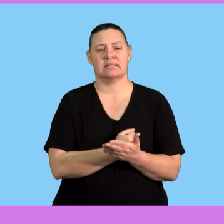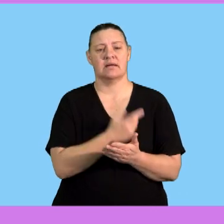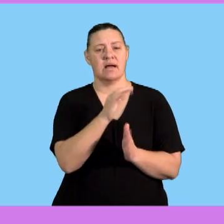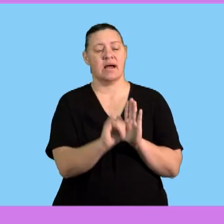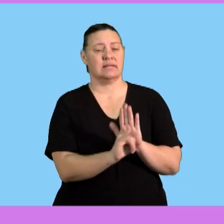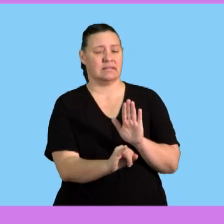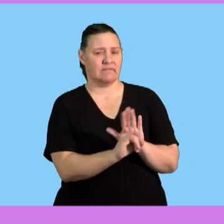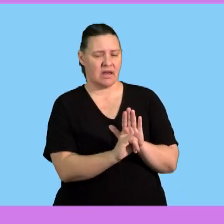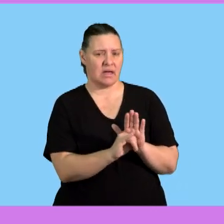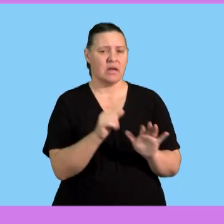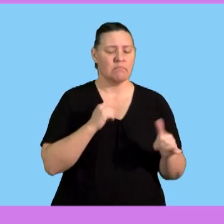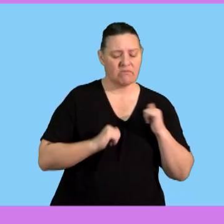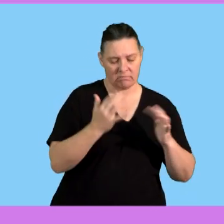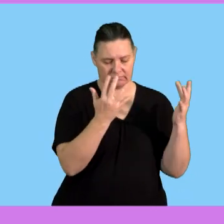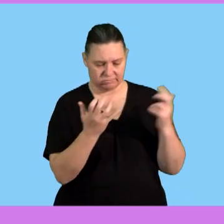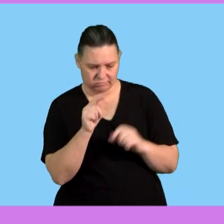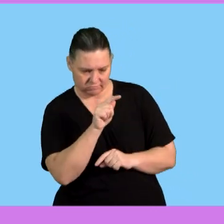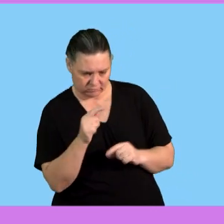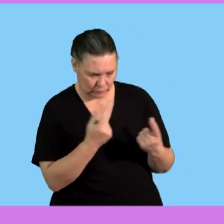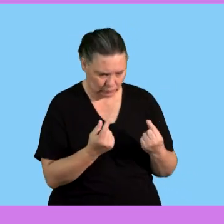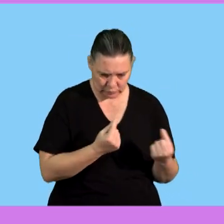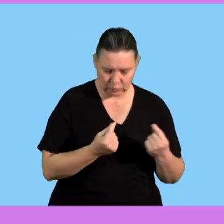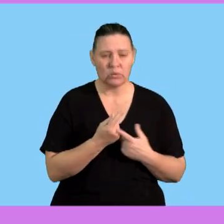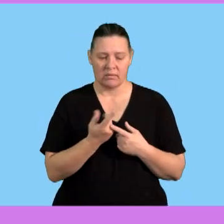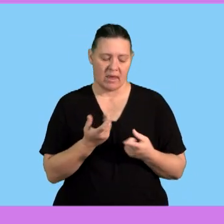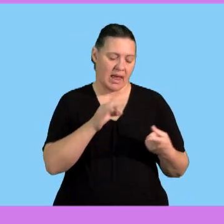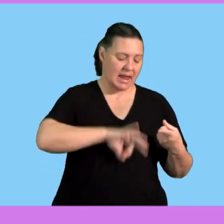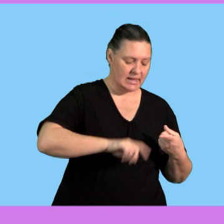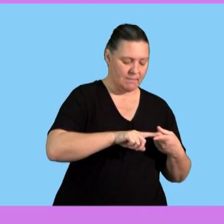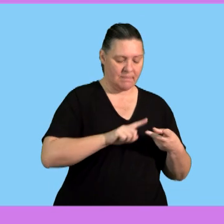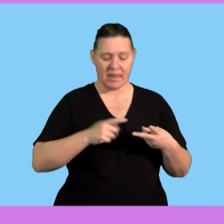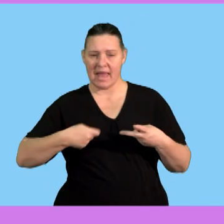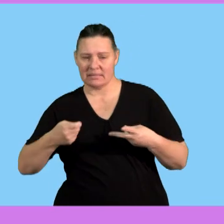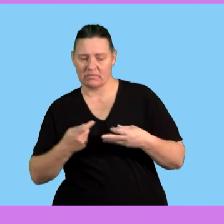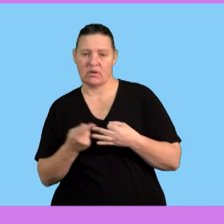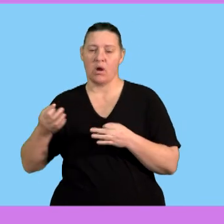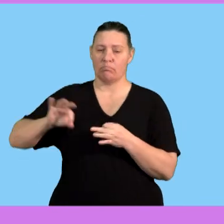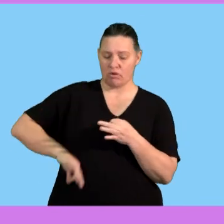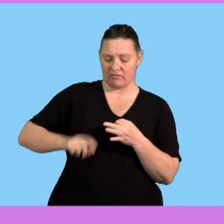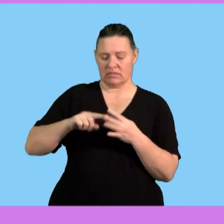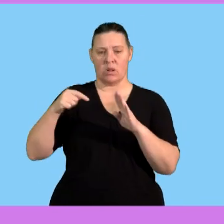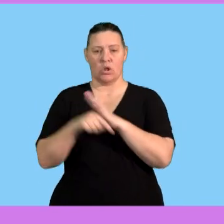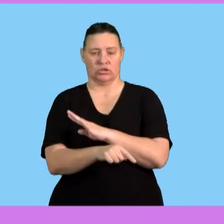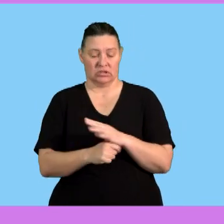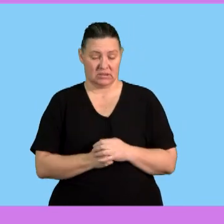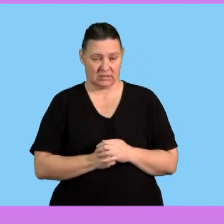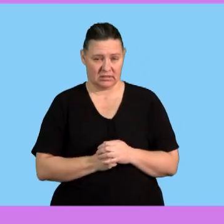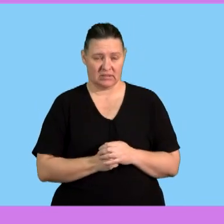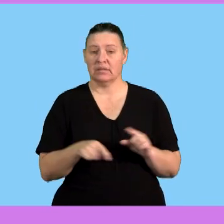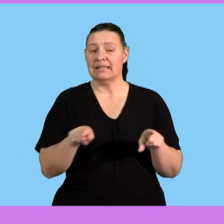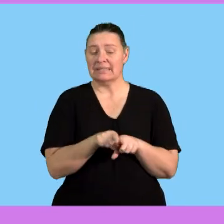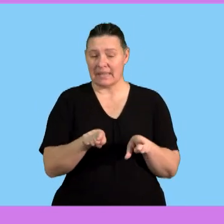to identify and perform calculations involving income, expenditure, profit and loss. And then